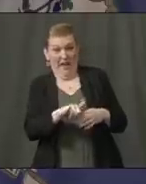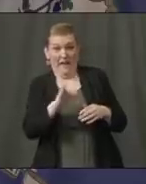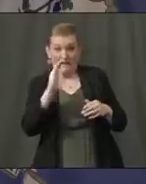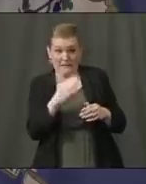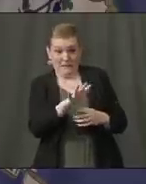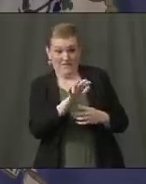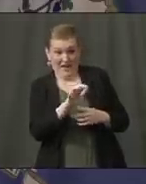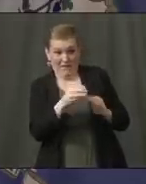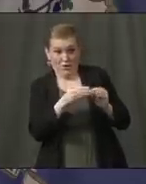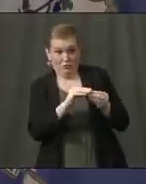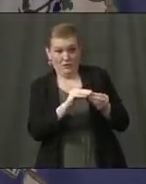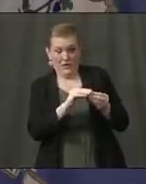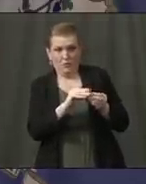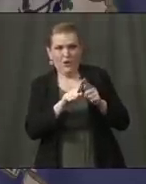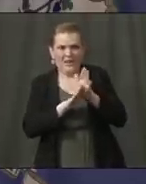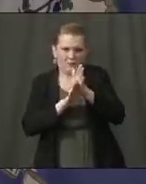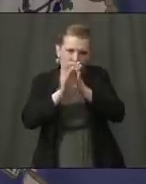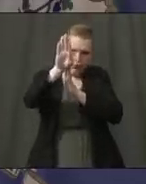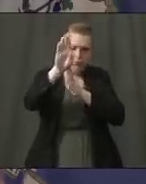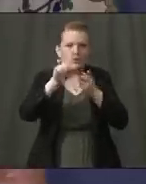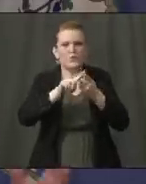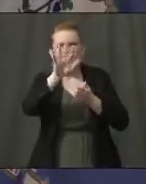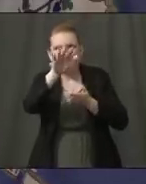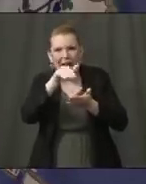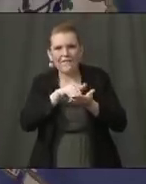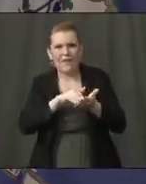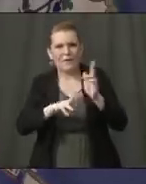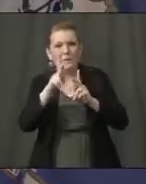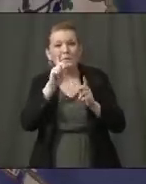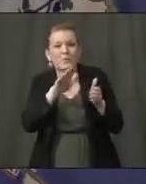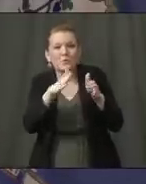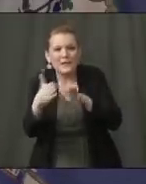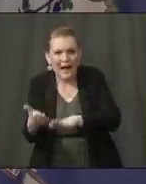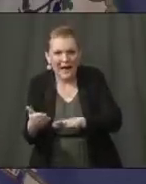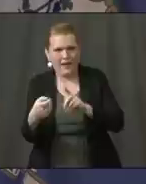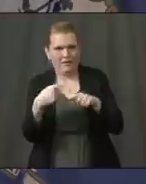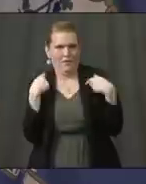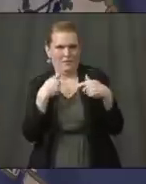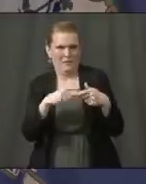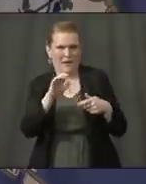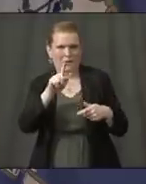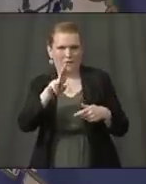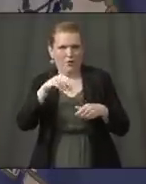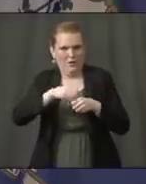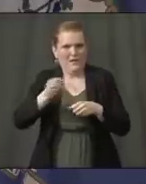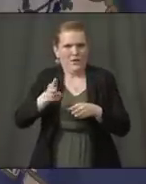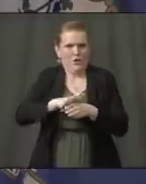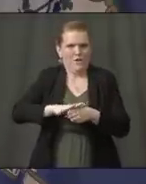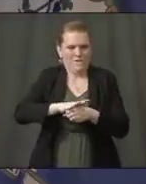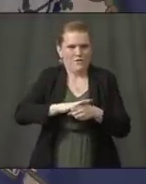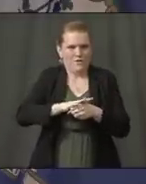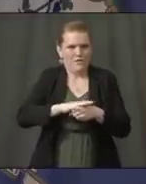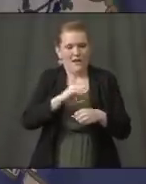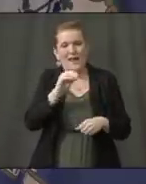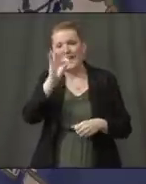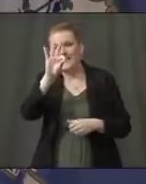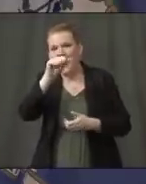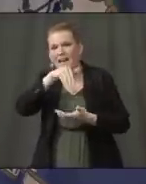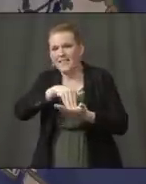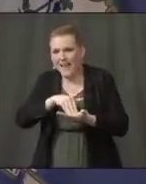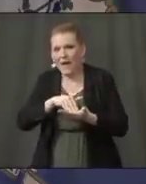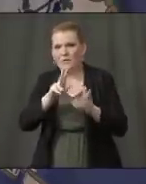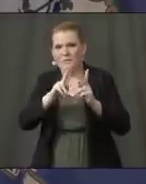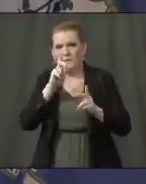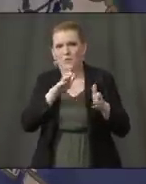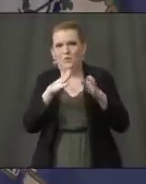to 5,000 flu-related deaths in the greater Hartford area and 9,000 deaths in